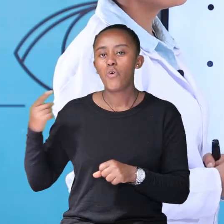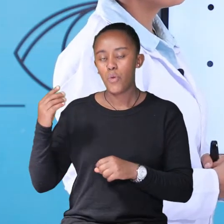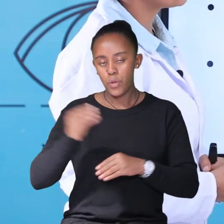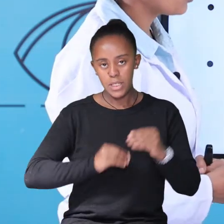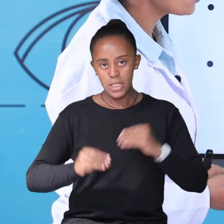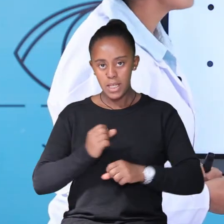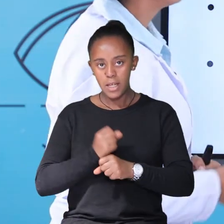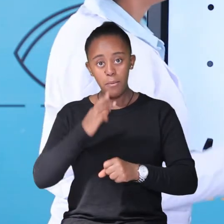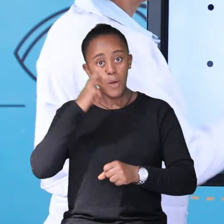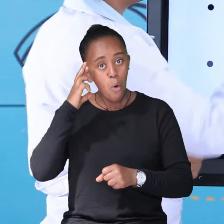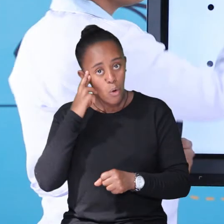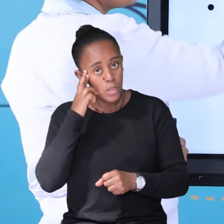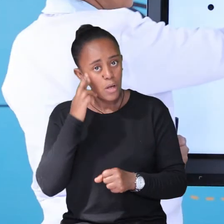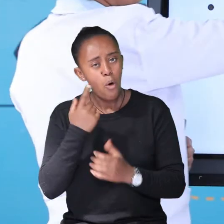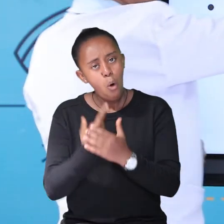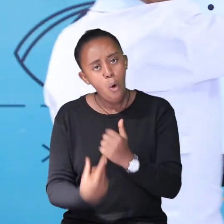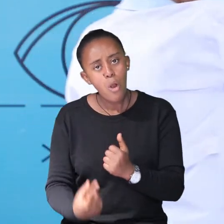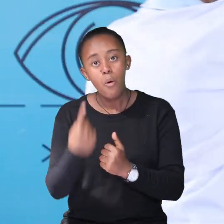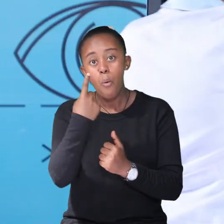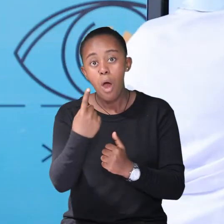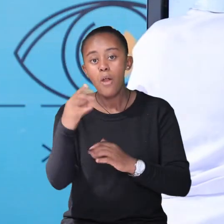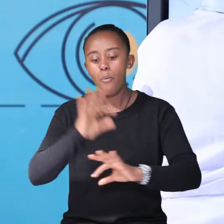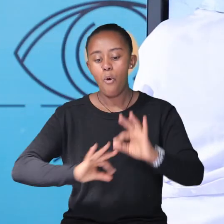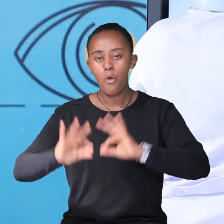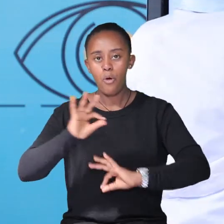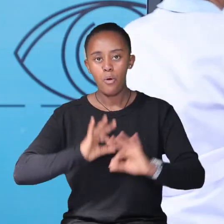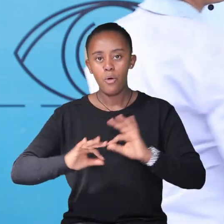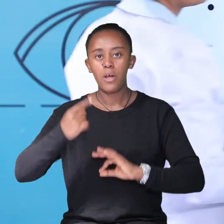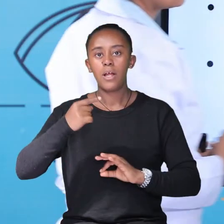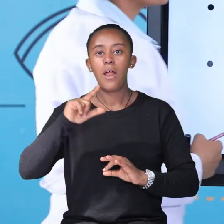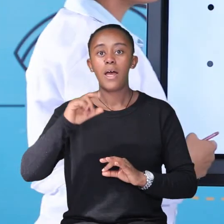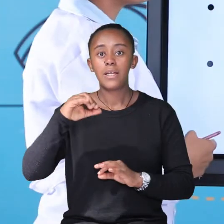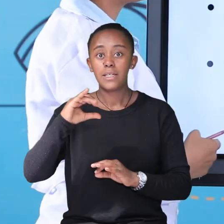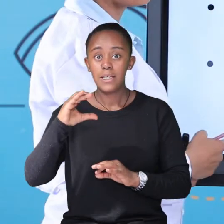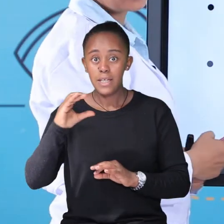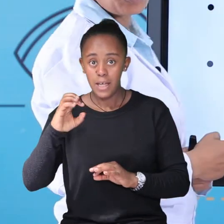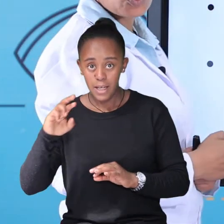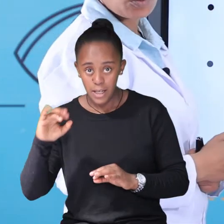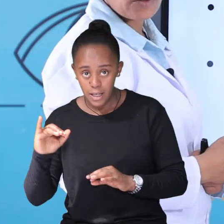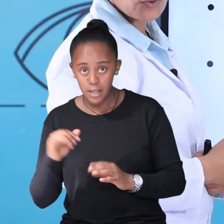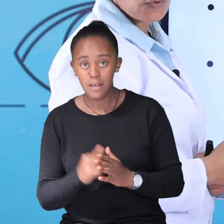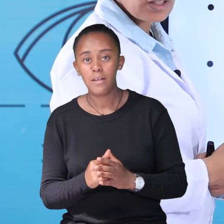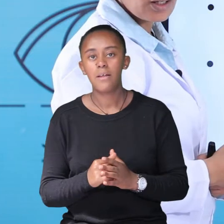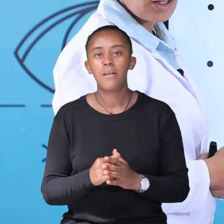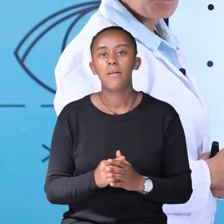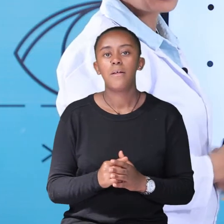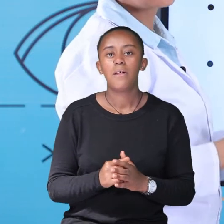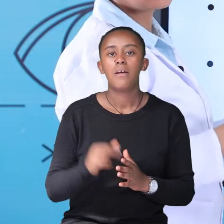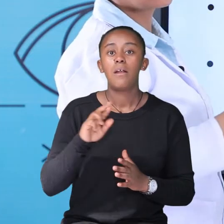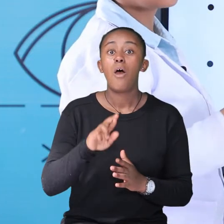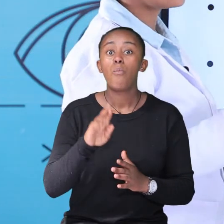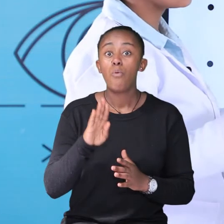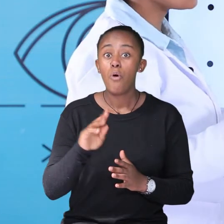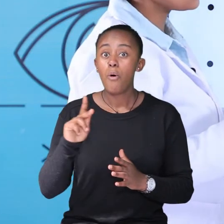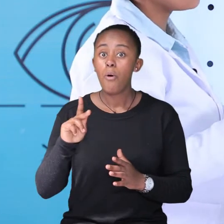photosynthesis because only one molecule of glycerol phosphate is produced from ribulose biphosphate, but